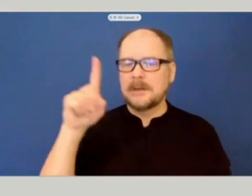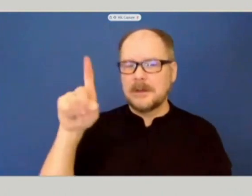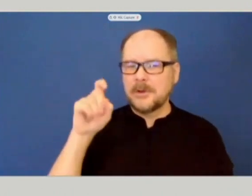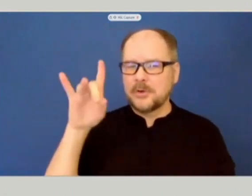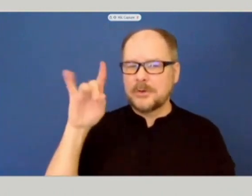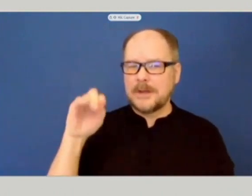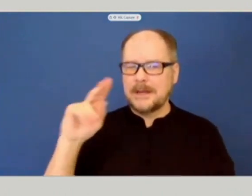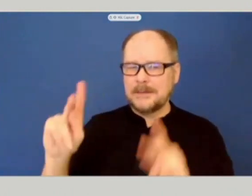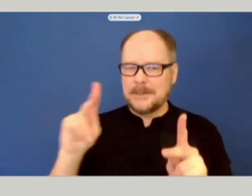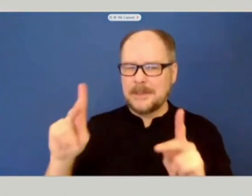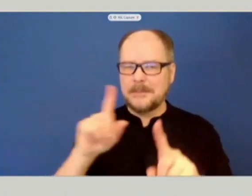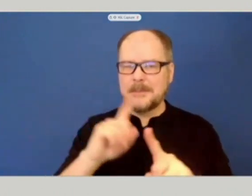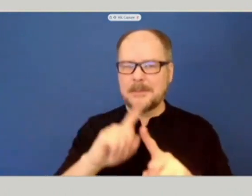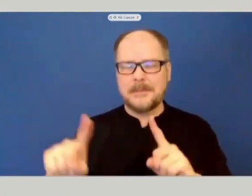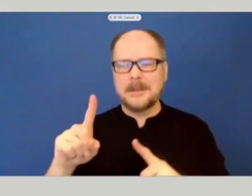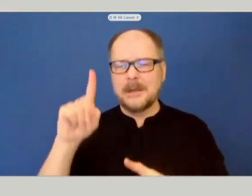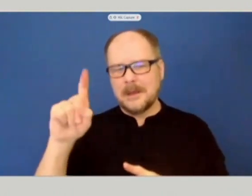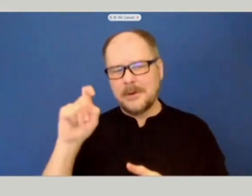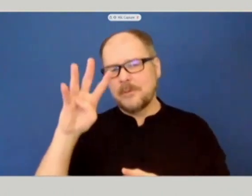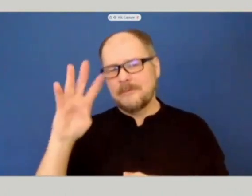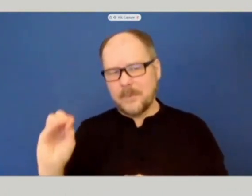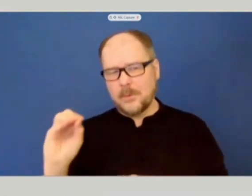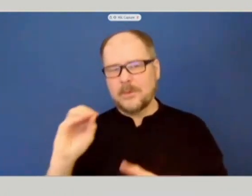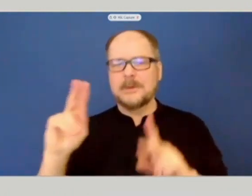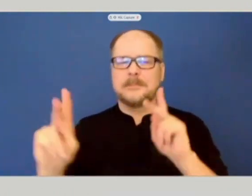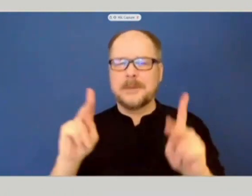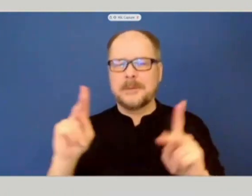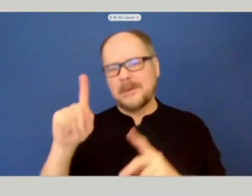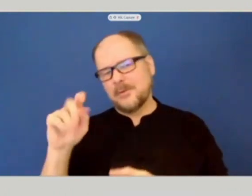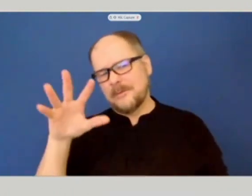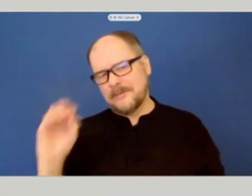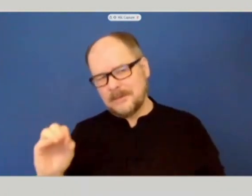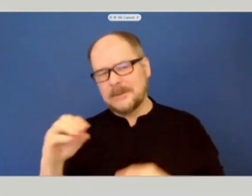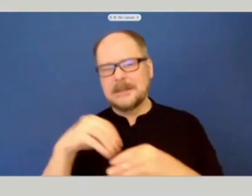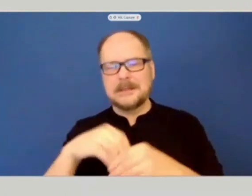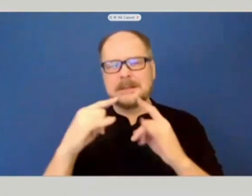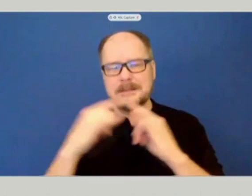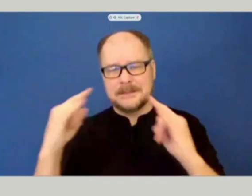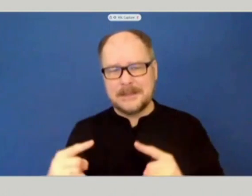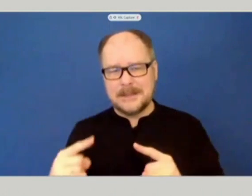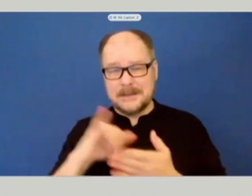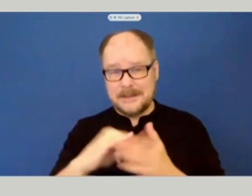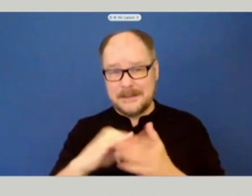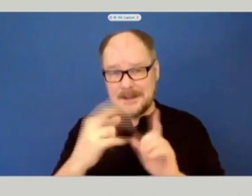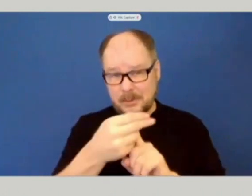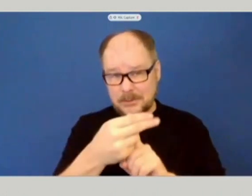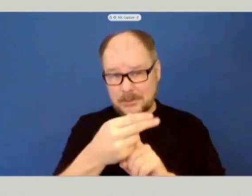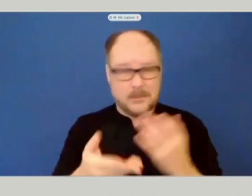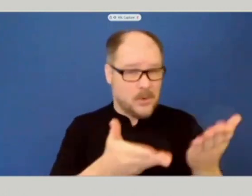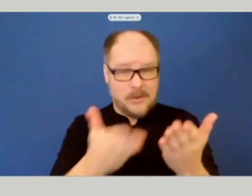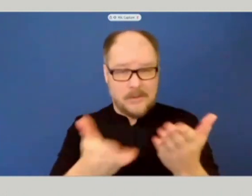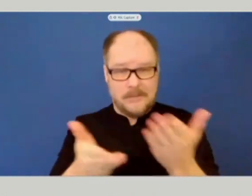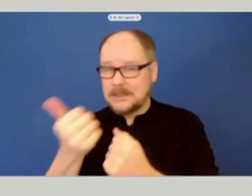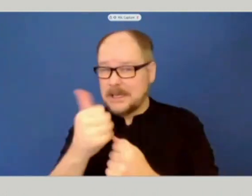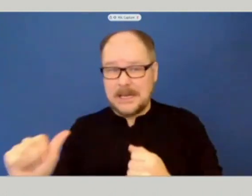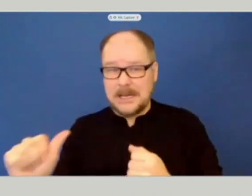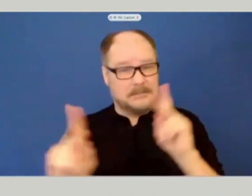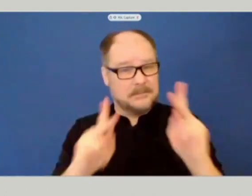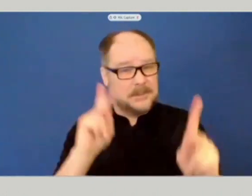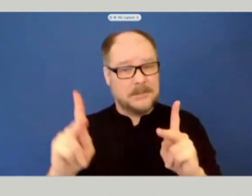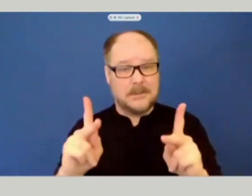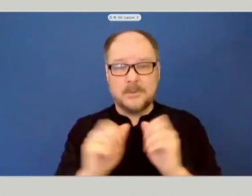only 140 residents of Tent City, 150. So is this hotel being offered to anyone experiencing